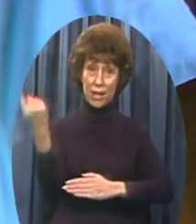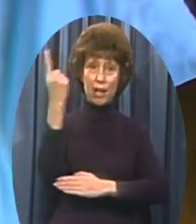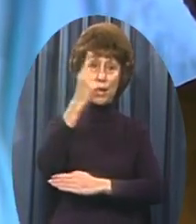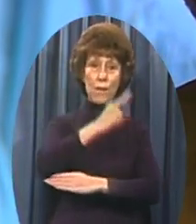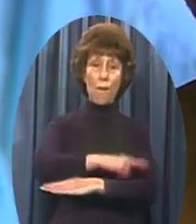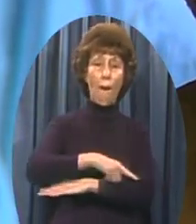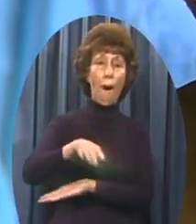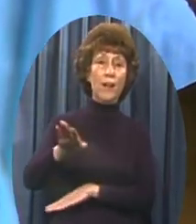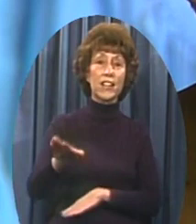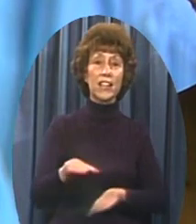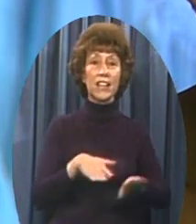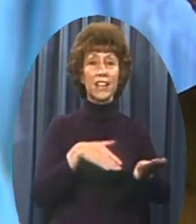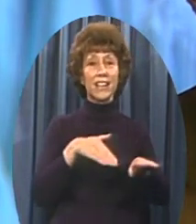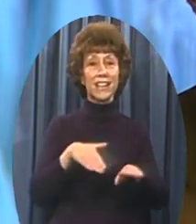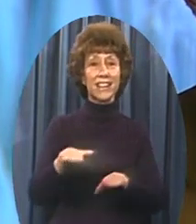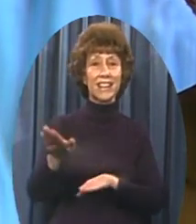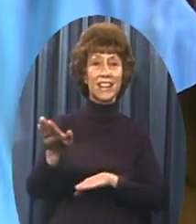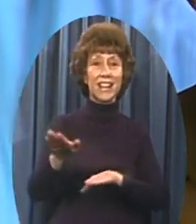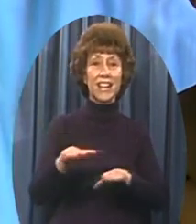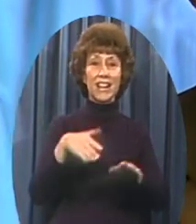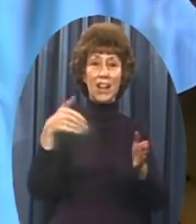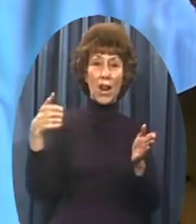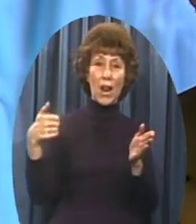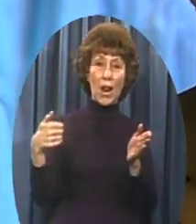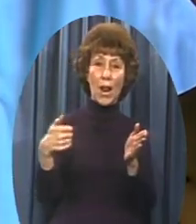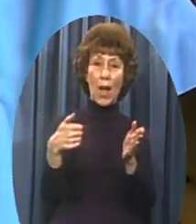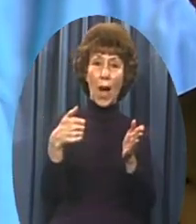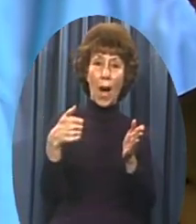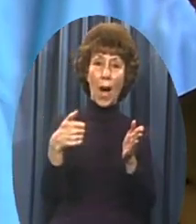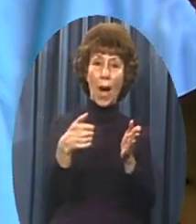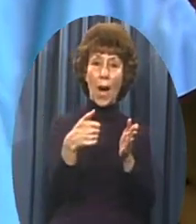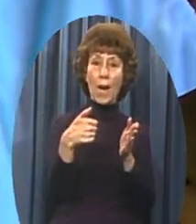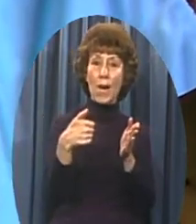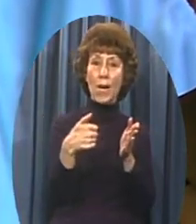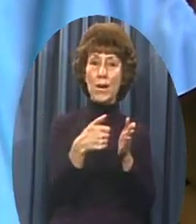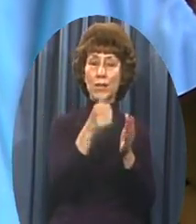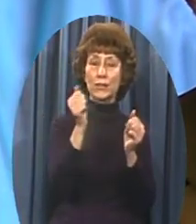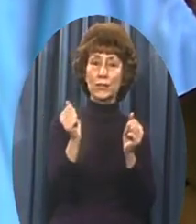Daily walking close to thee,